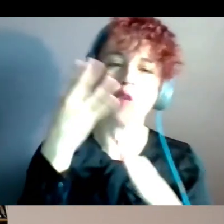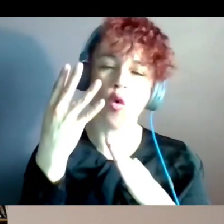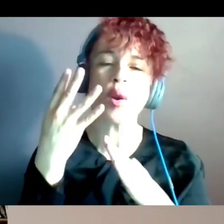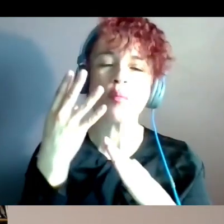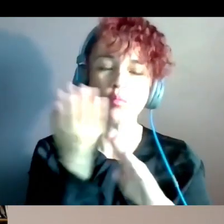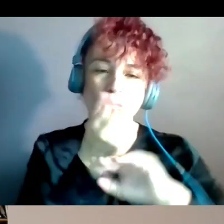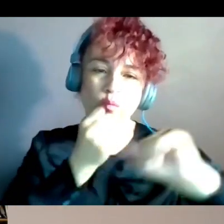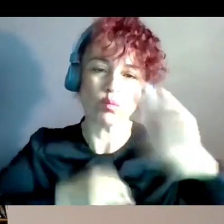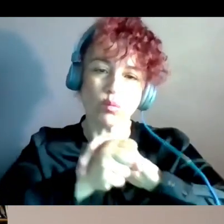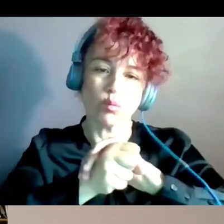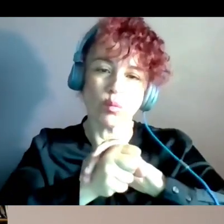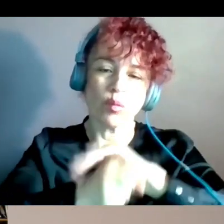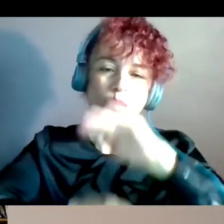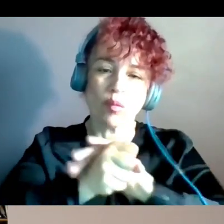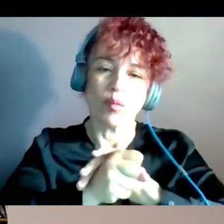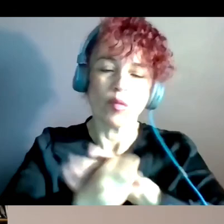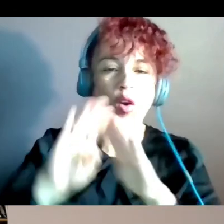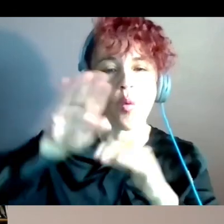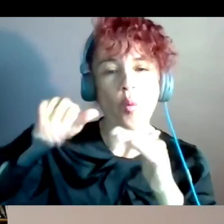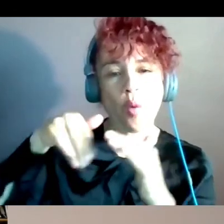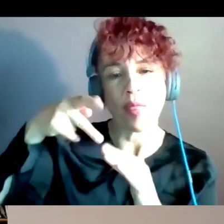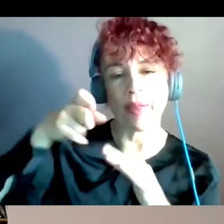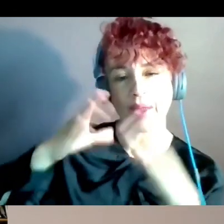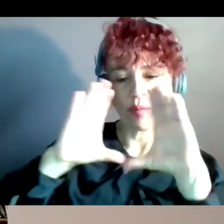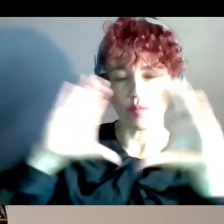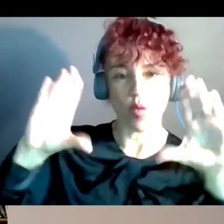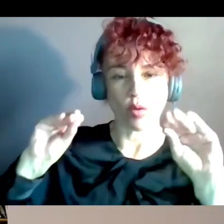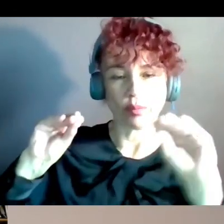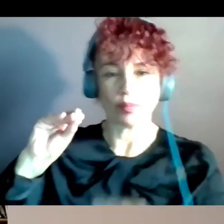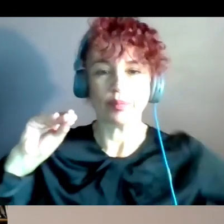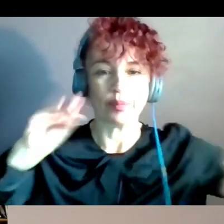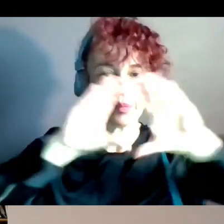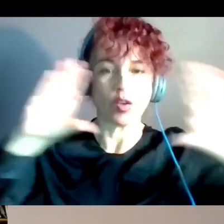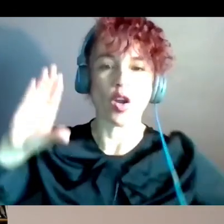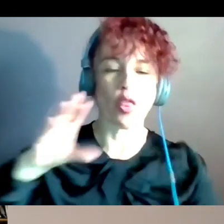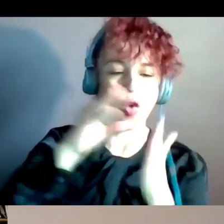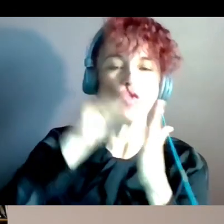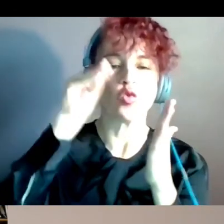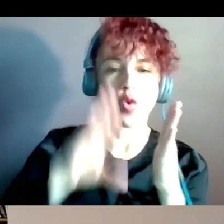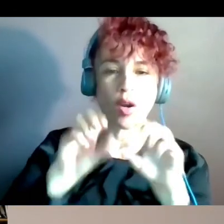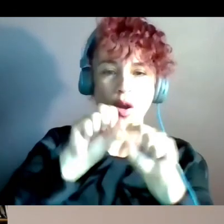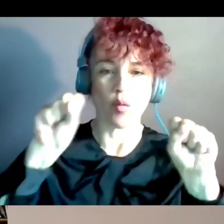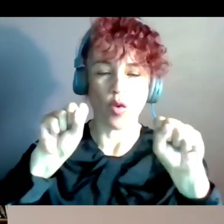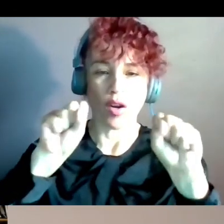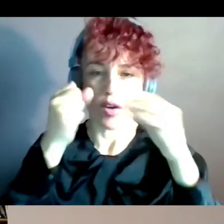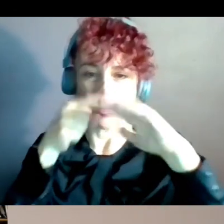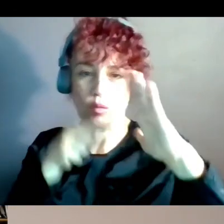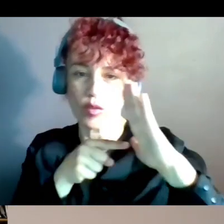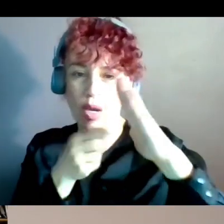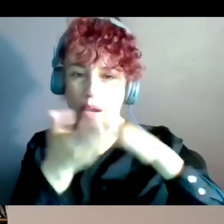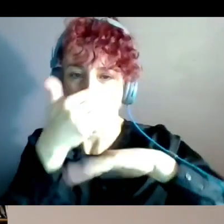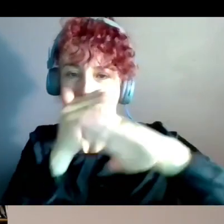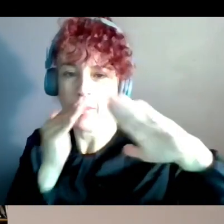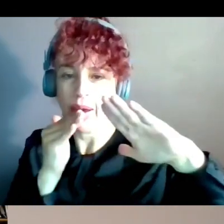So we recycle all the pine boards that the students break, whether in demonstrations or testing or